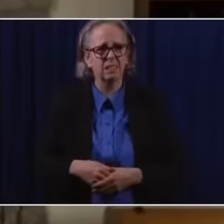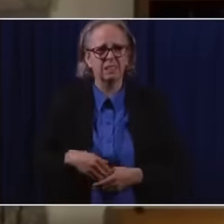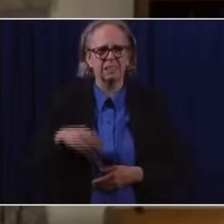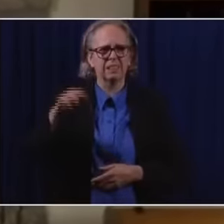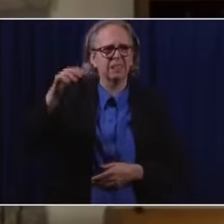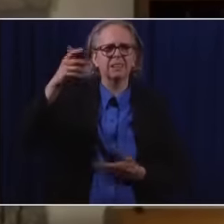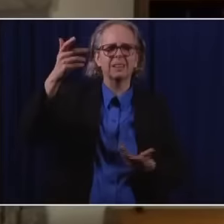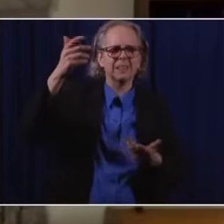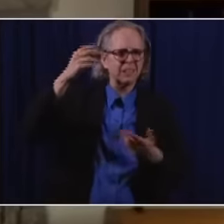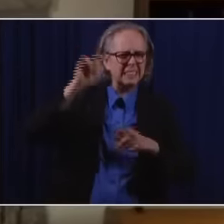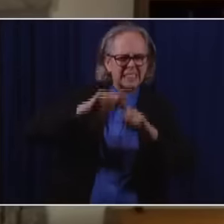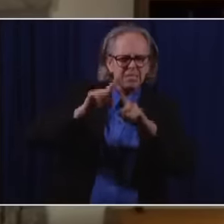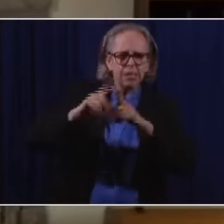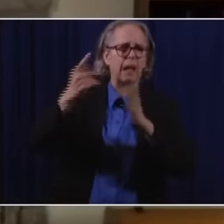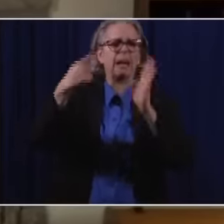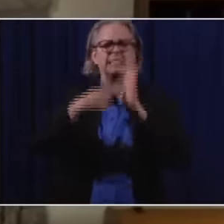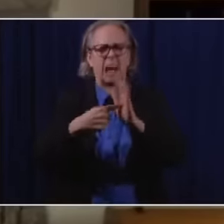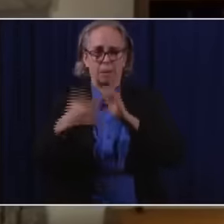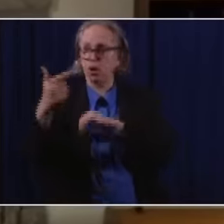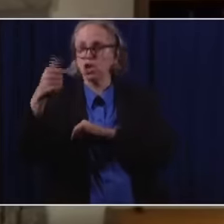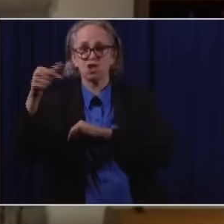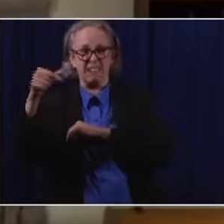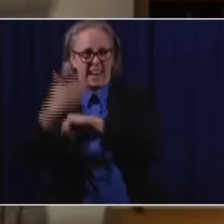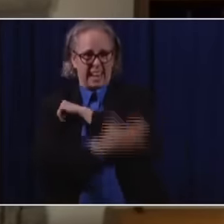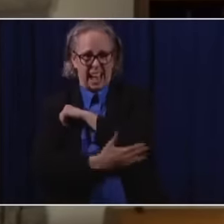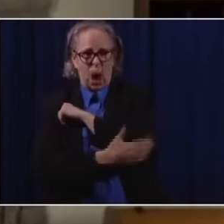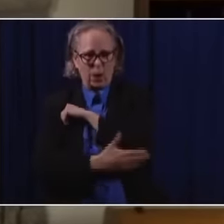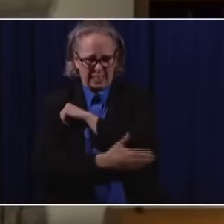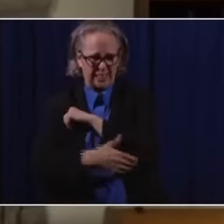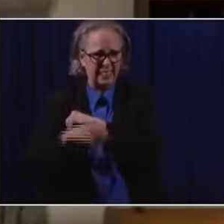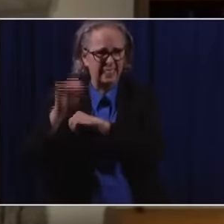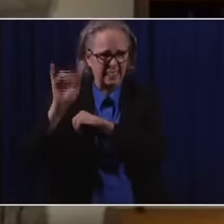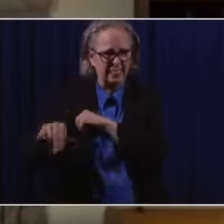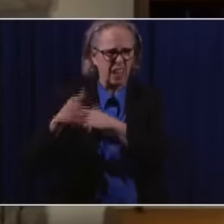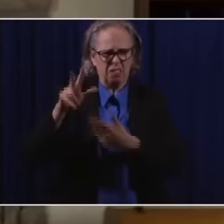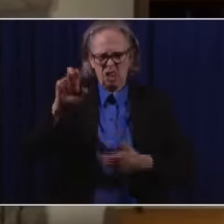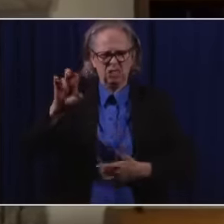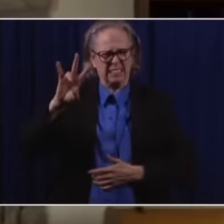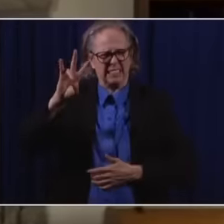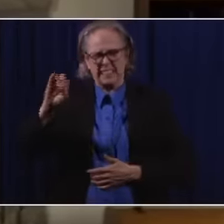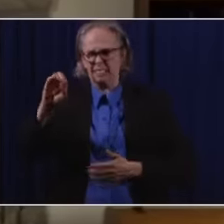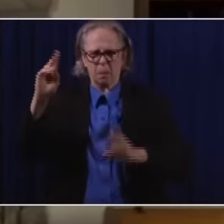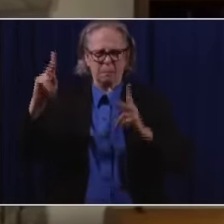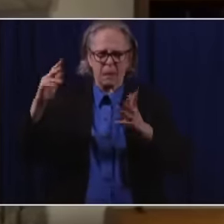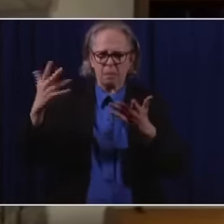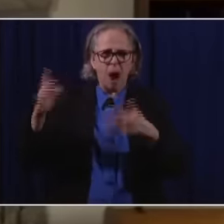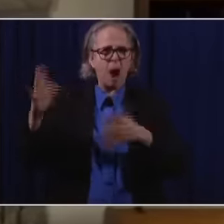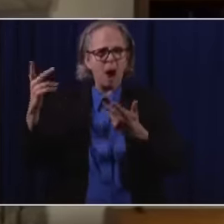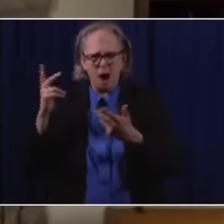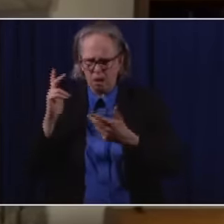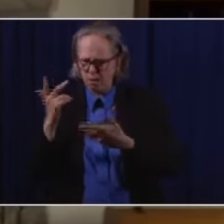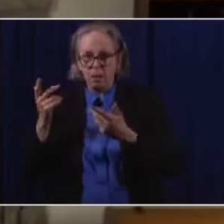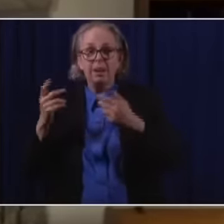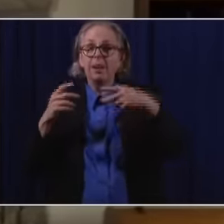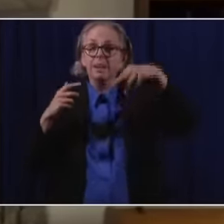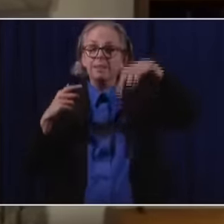clinic. They had 370 people, almost as many as the 400 who were vaccinated in a full day